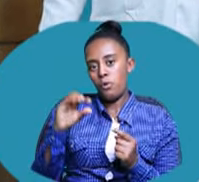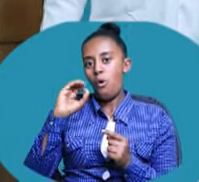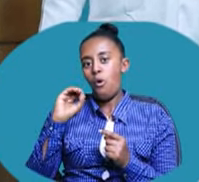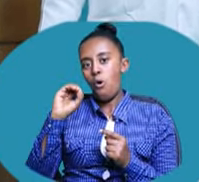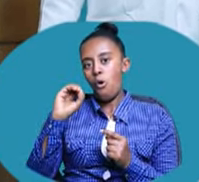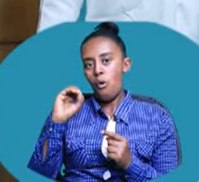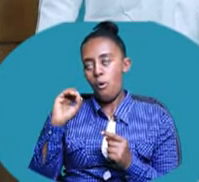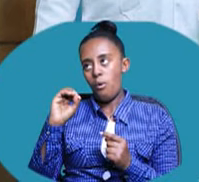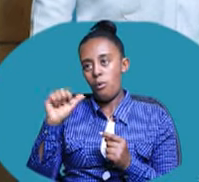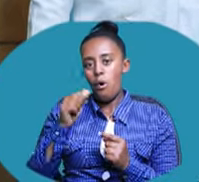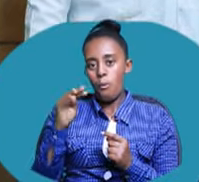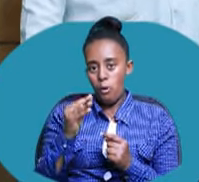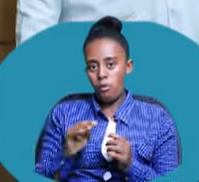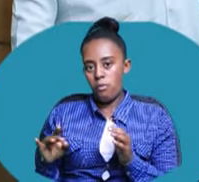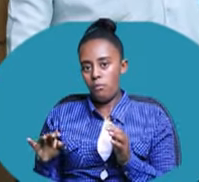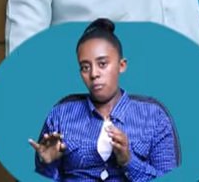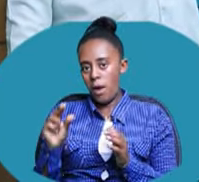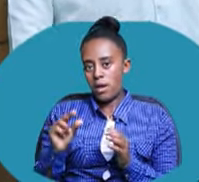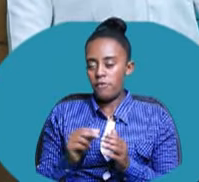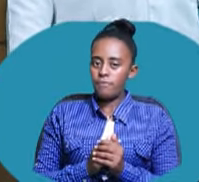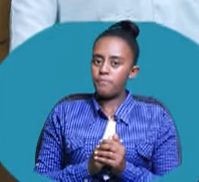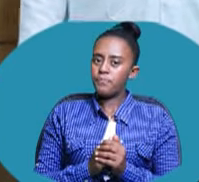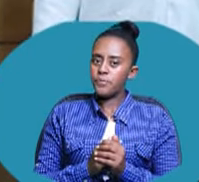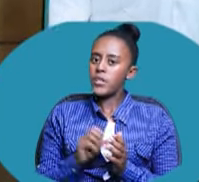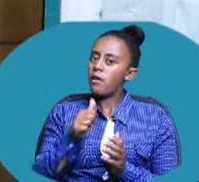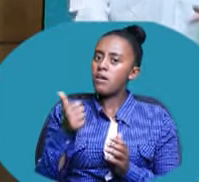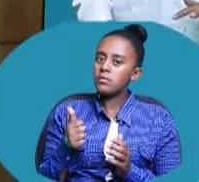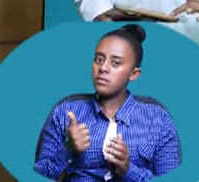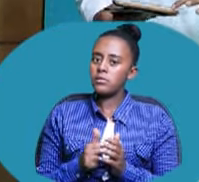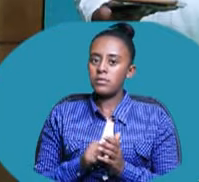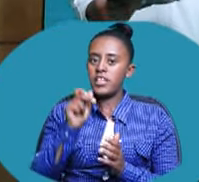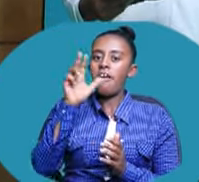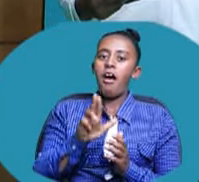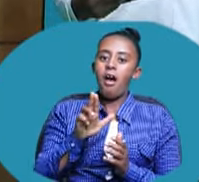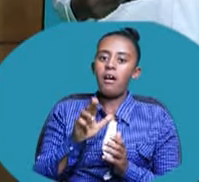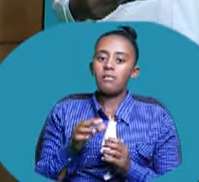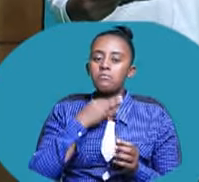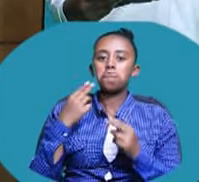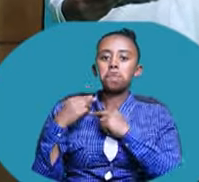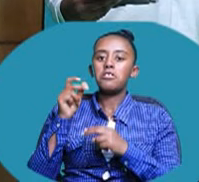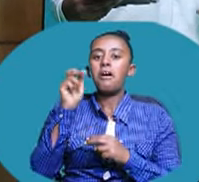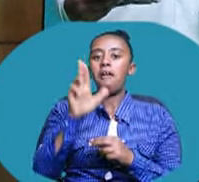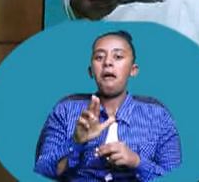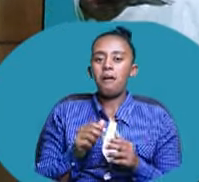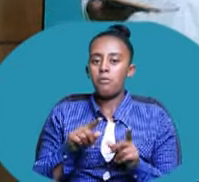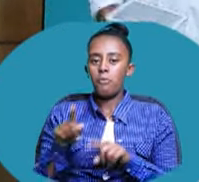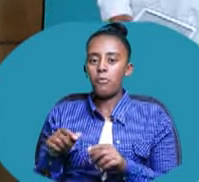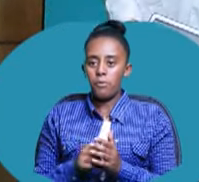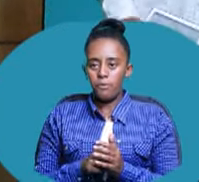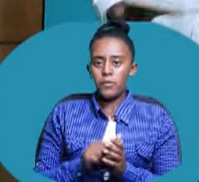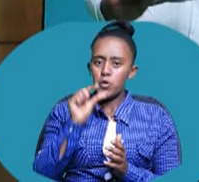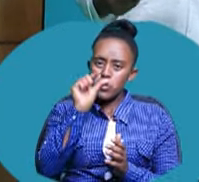of Ahmed ibn Ibrahim Ali Ghaz. The other one, Sultanate of Dara. This Sultanate was a